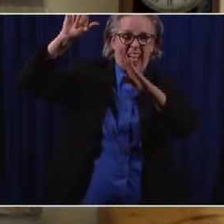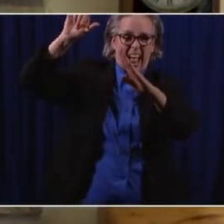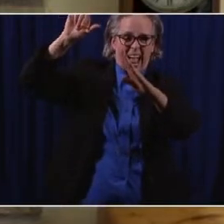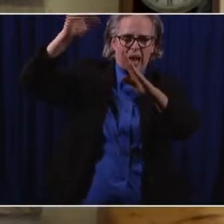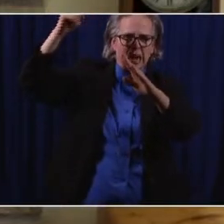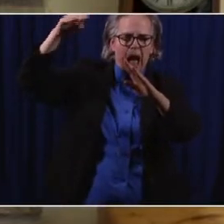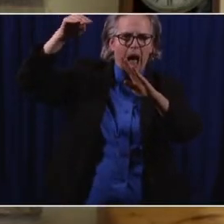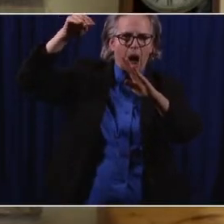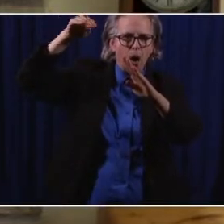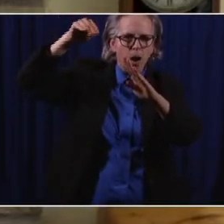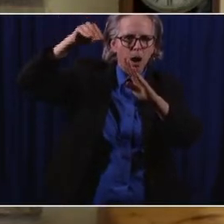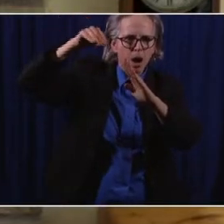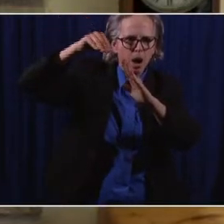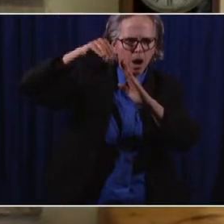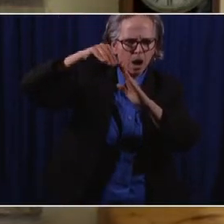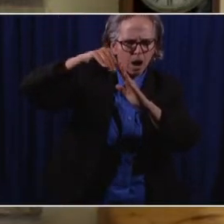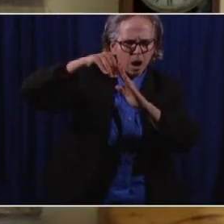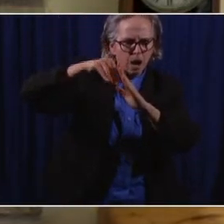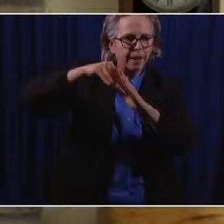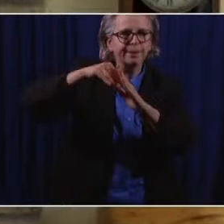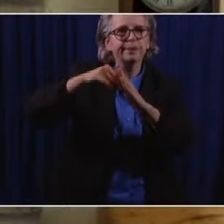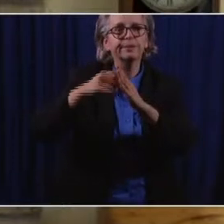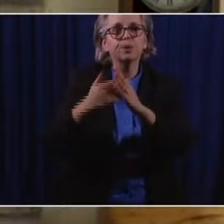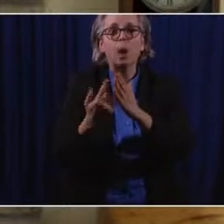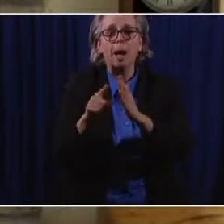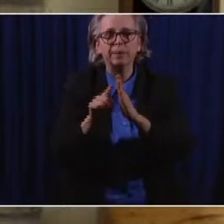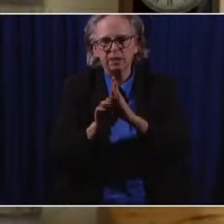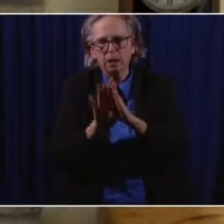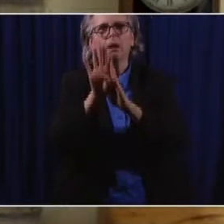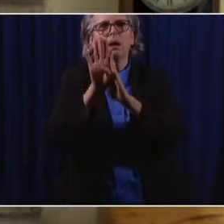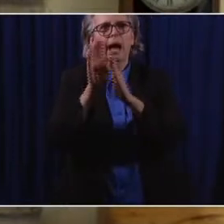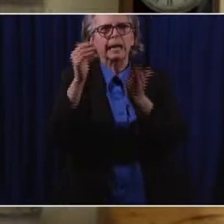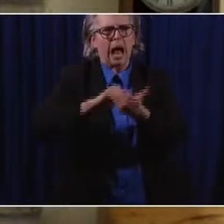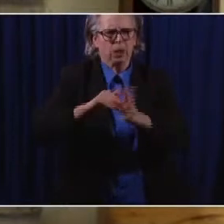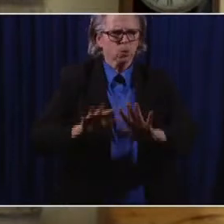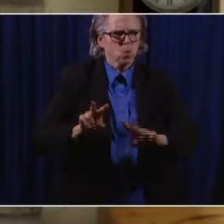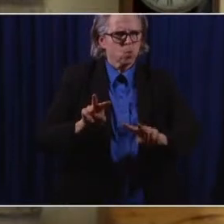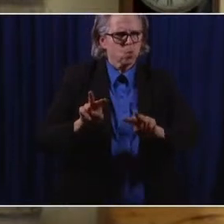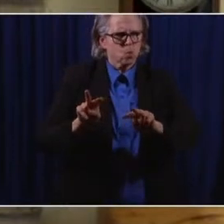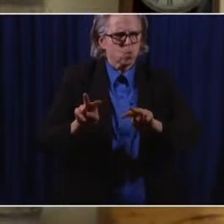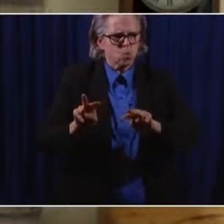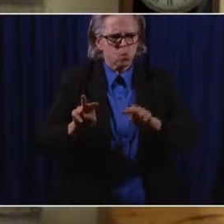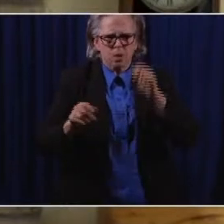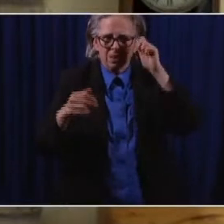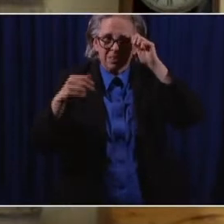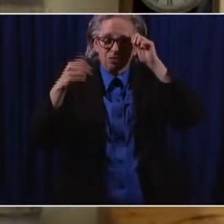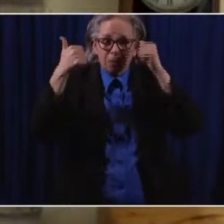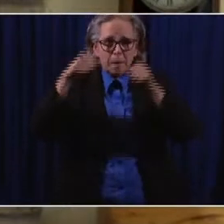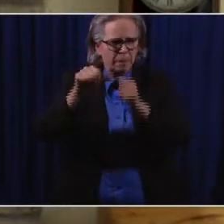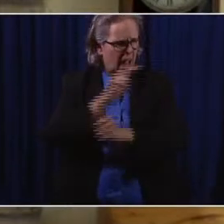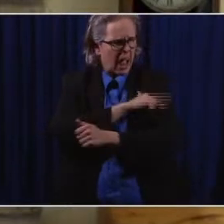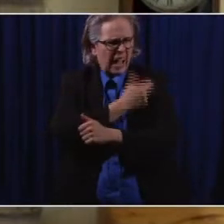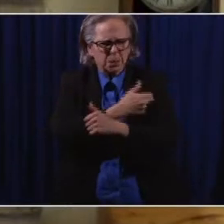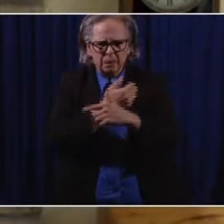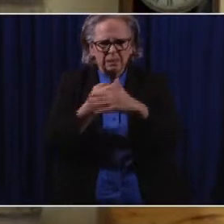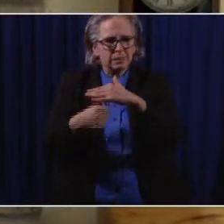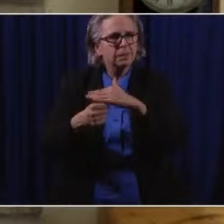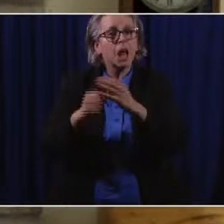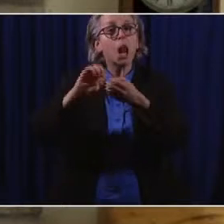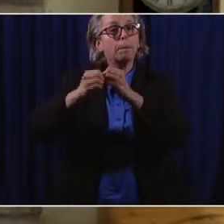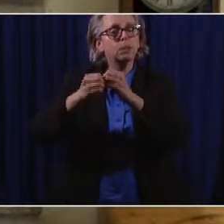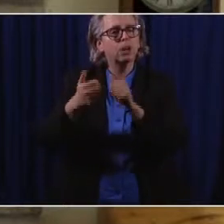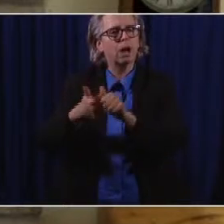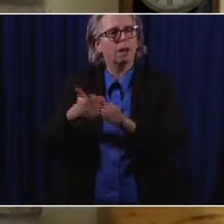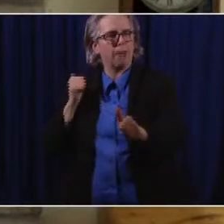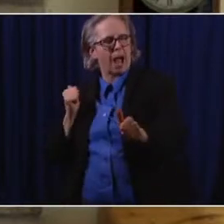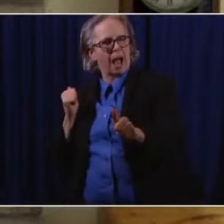ago. As a reminder, hospital admissions are a lagging indicator. The data comes a little later as